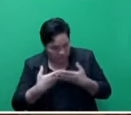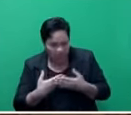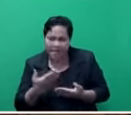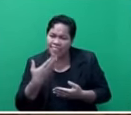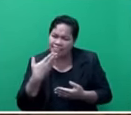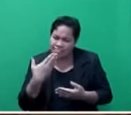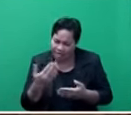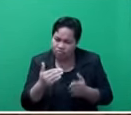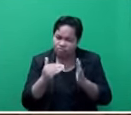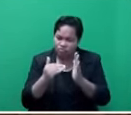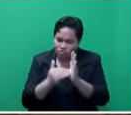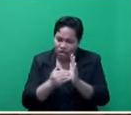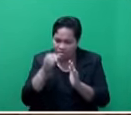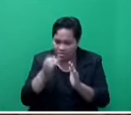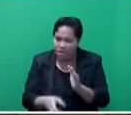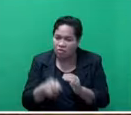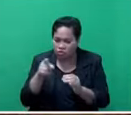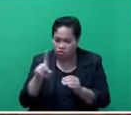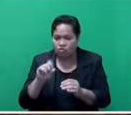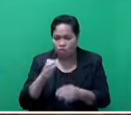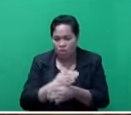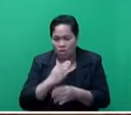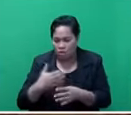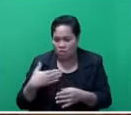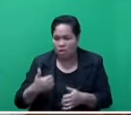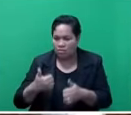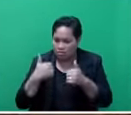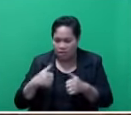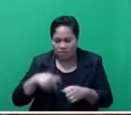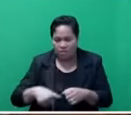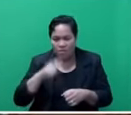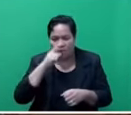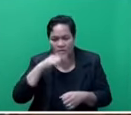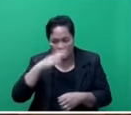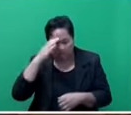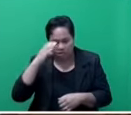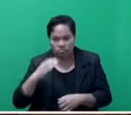Chairman of the committee, for doing your job well for the people of this country.